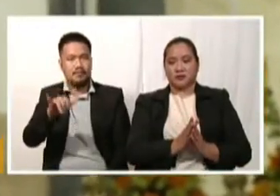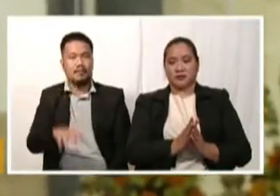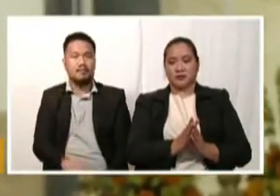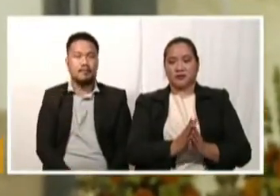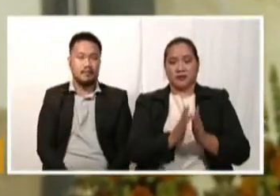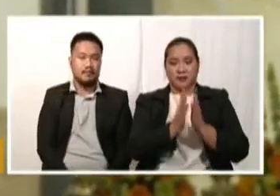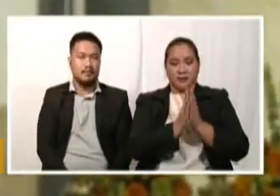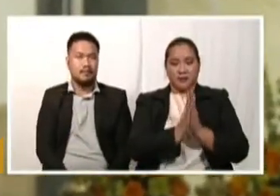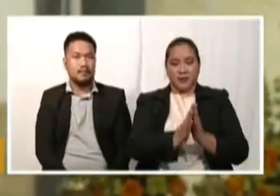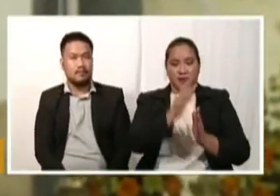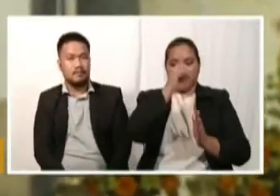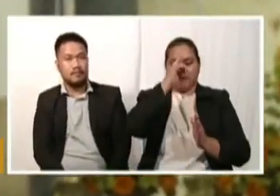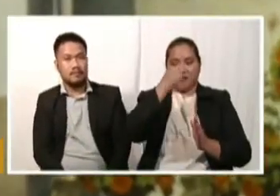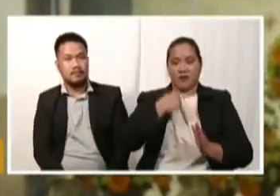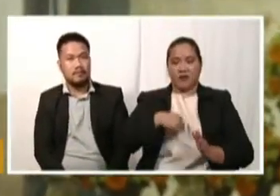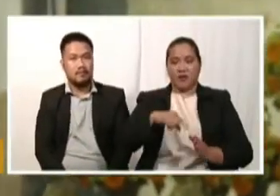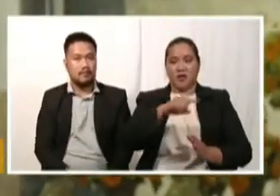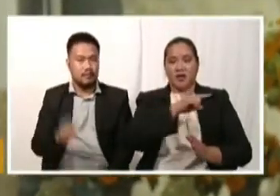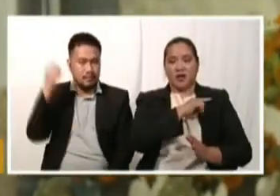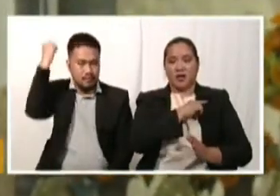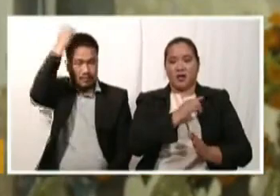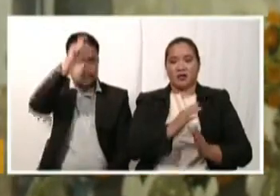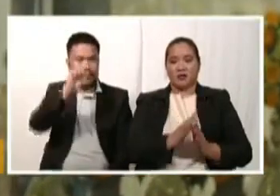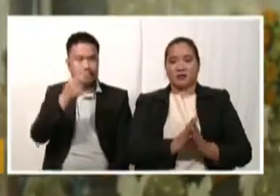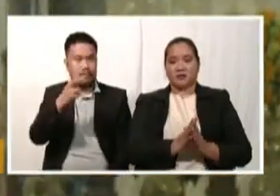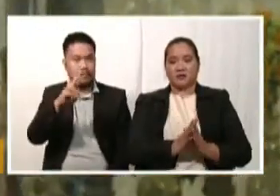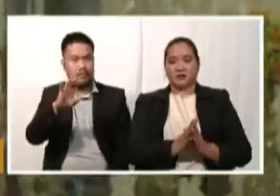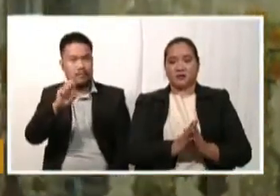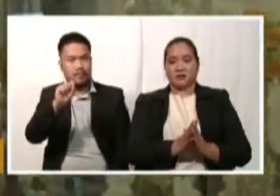Saints Teresa and